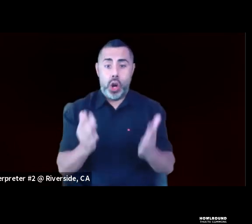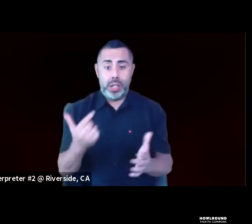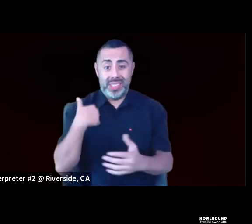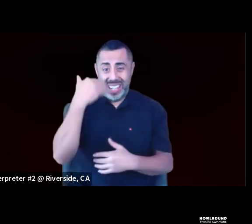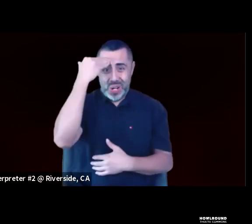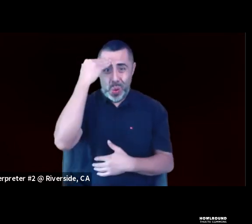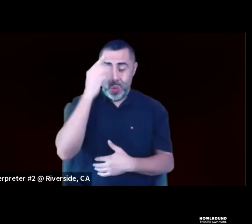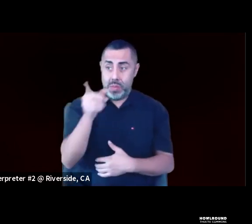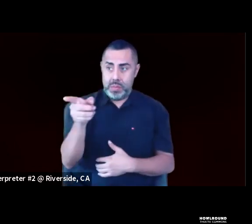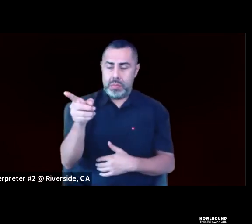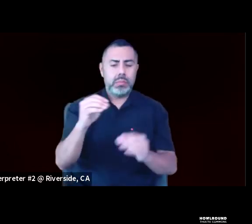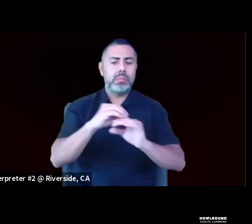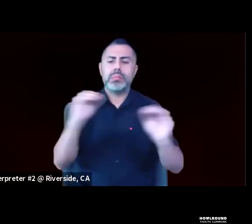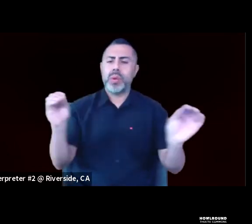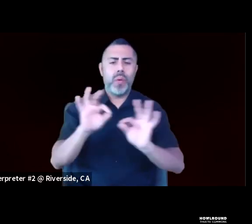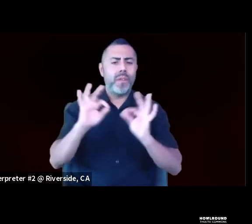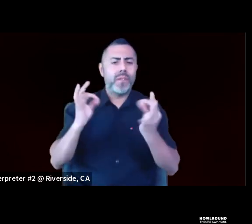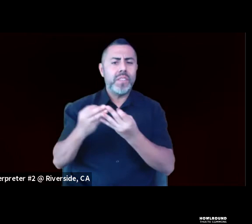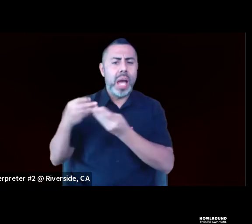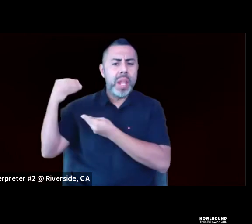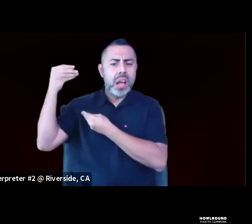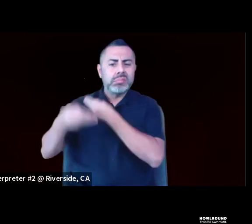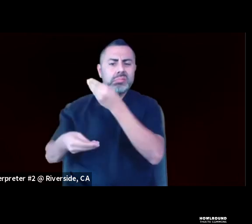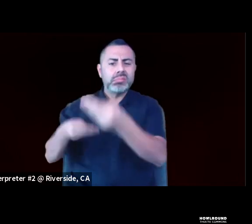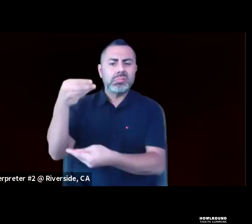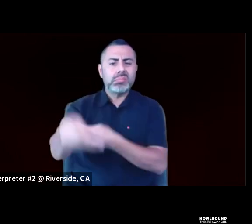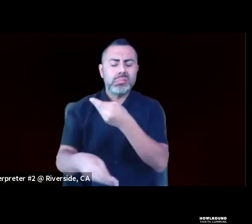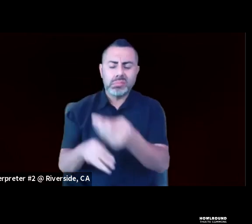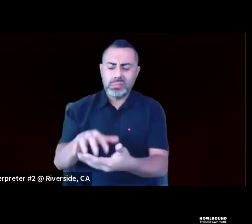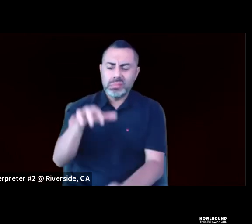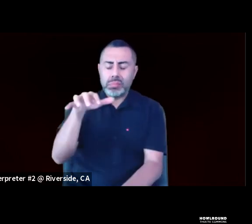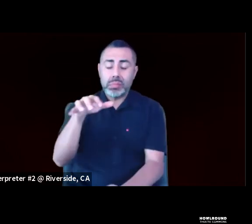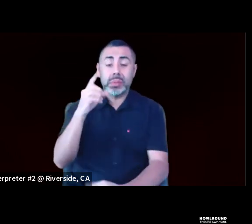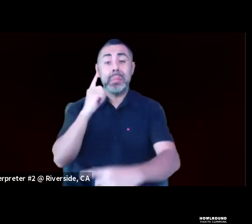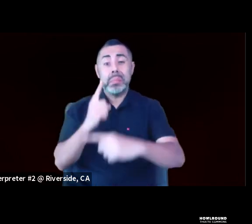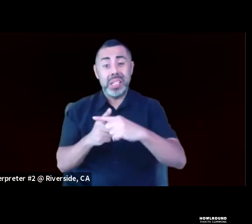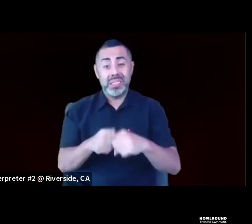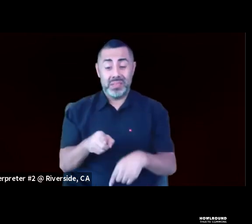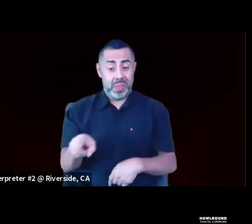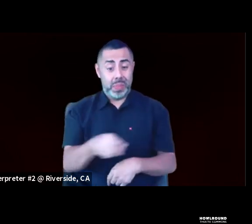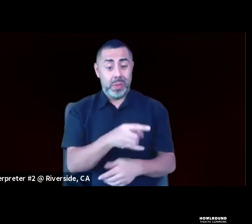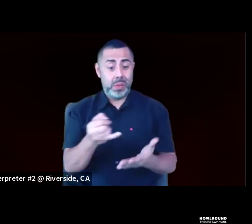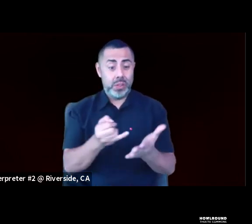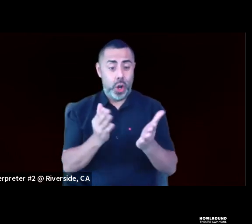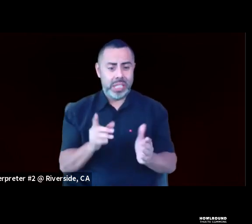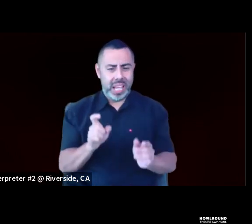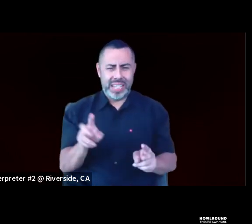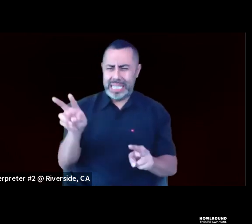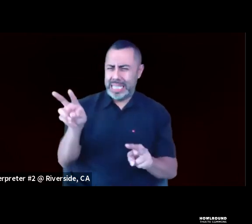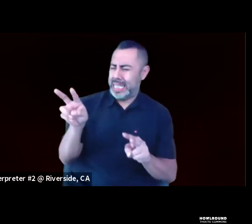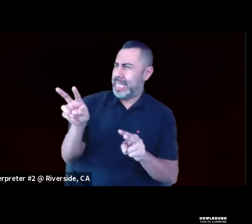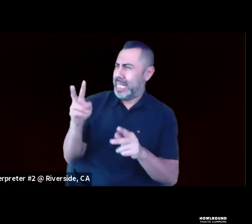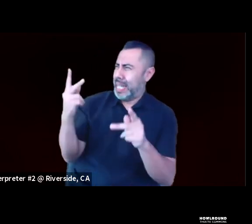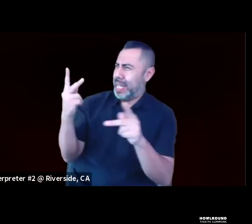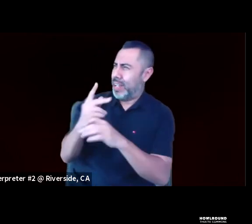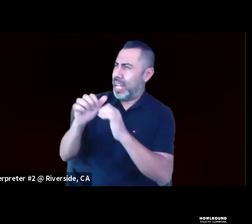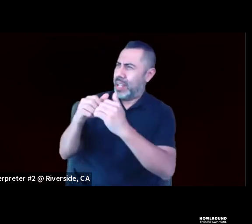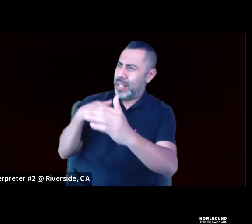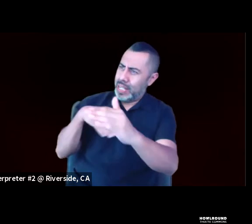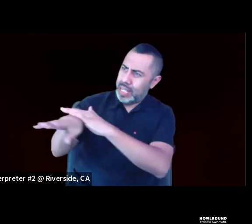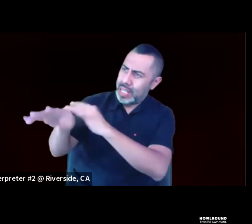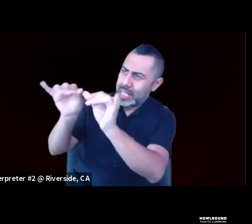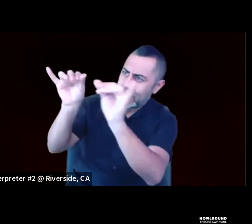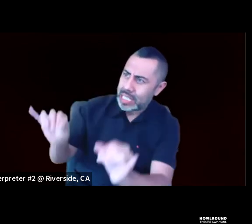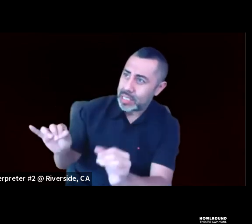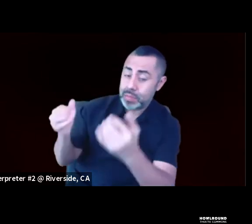a system that was not built with them in mind, sometimes literally and often